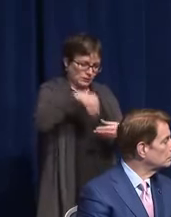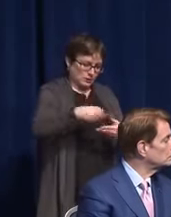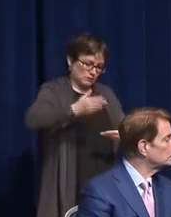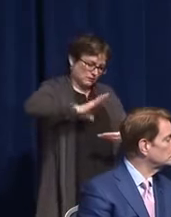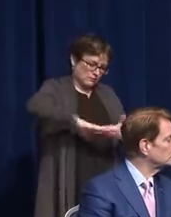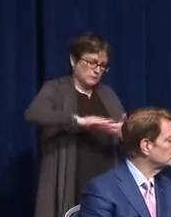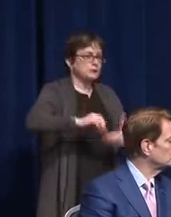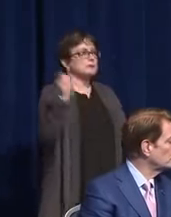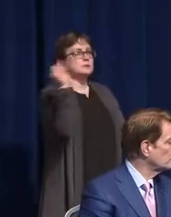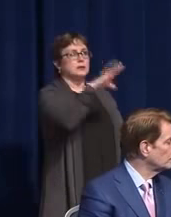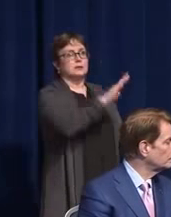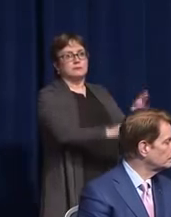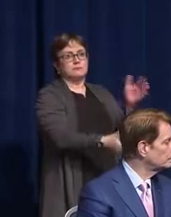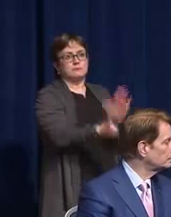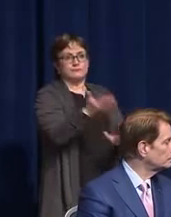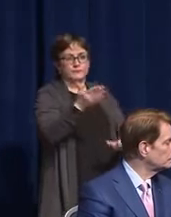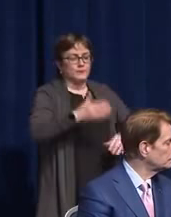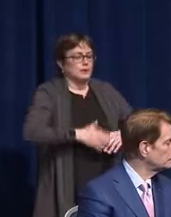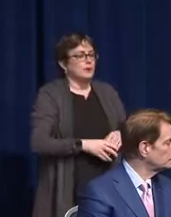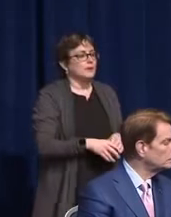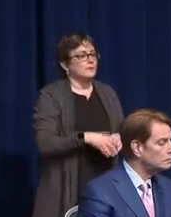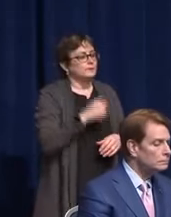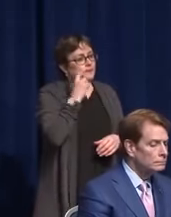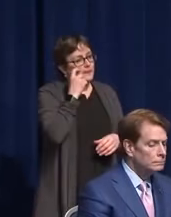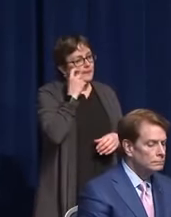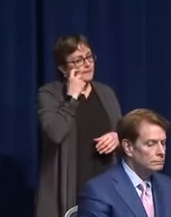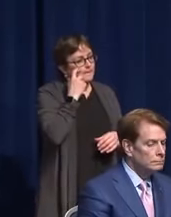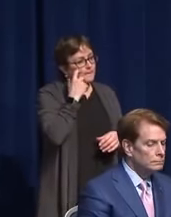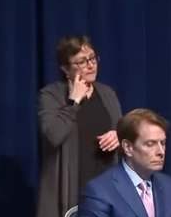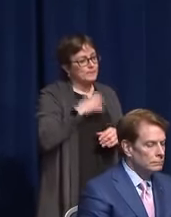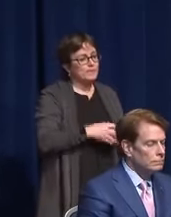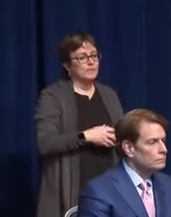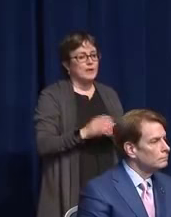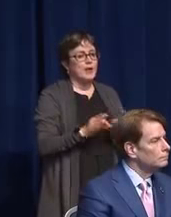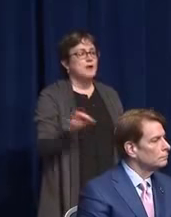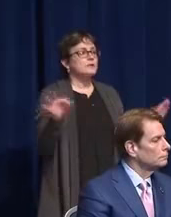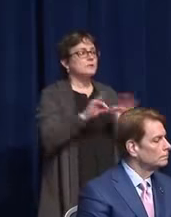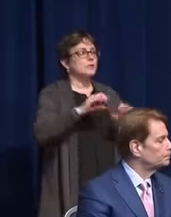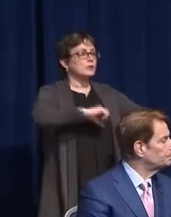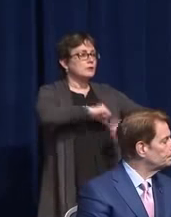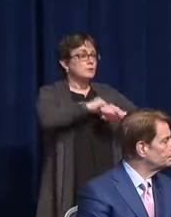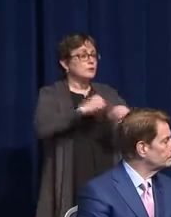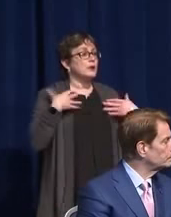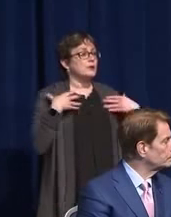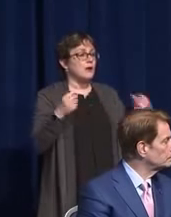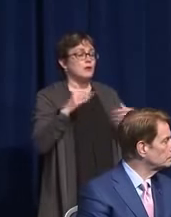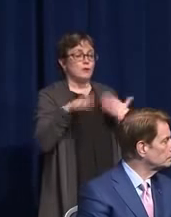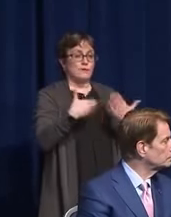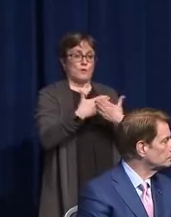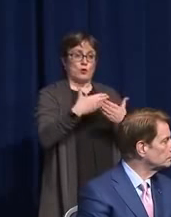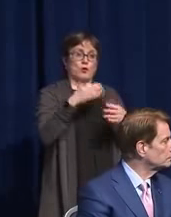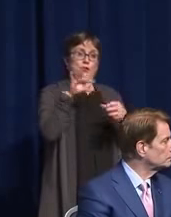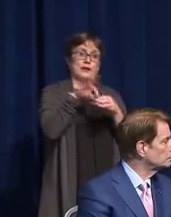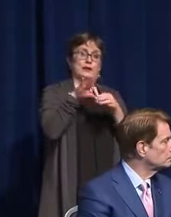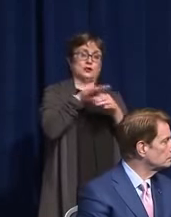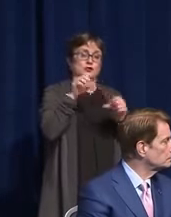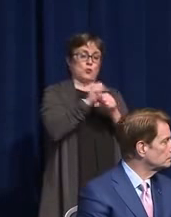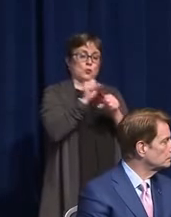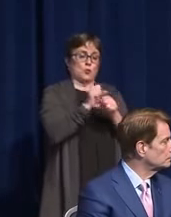mail ballots in a manner that protects the health of election workers, we will continue to